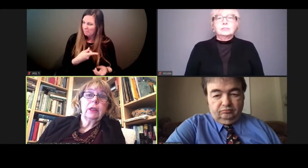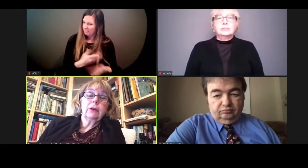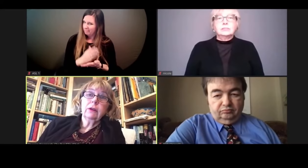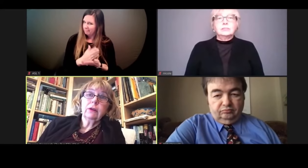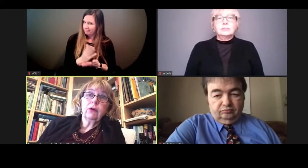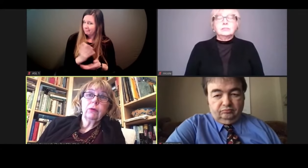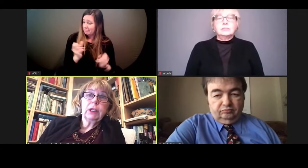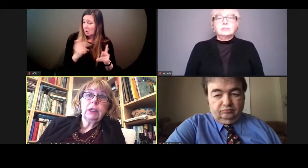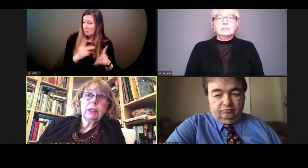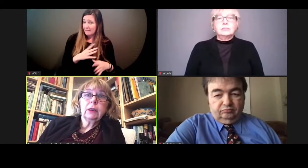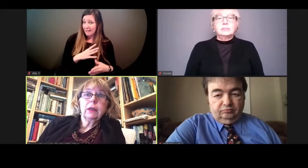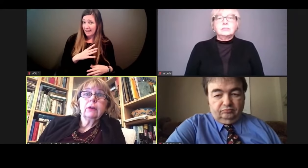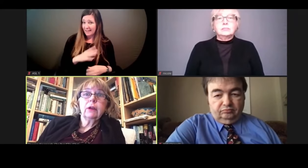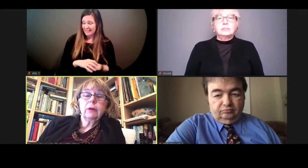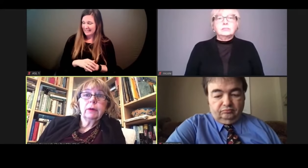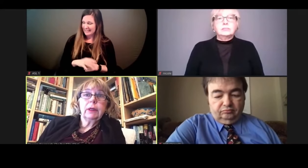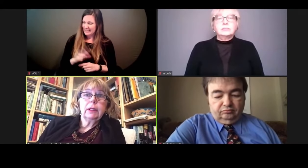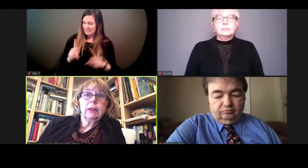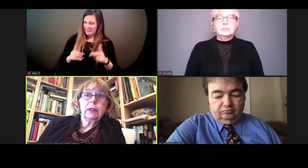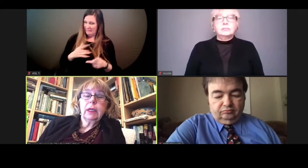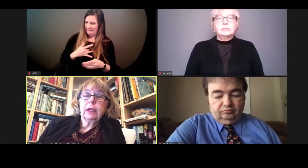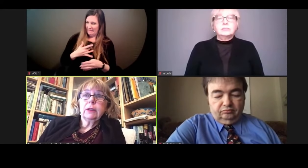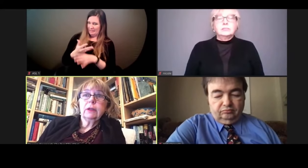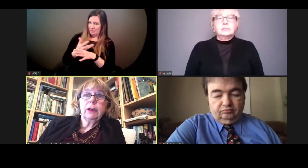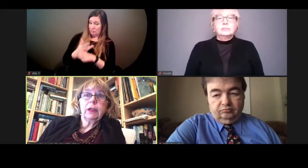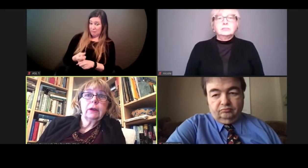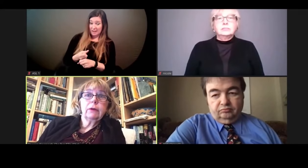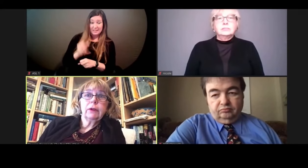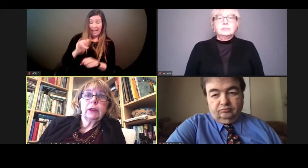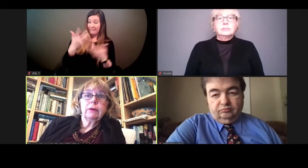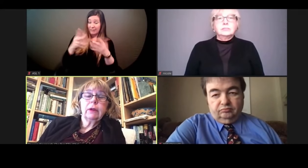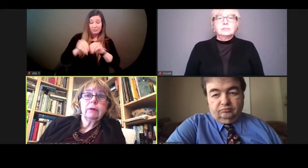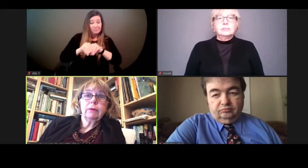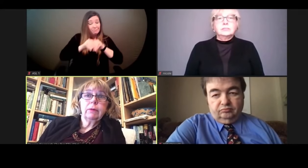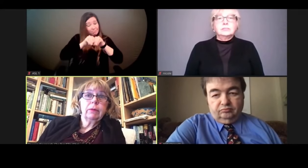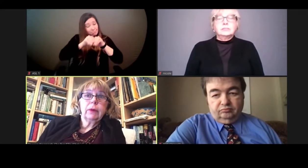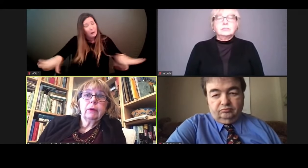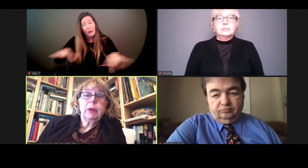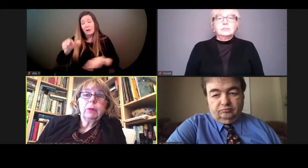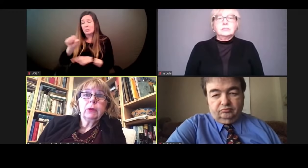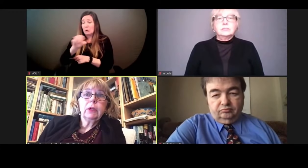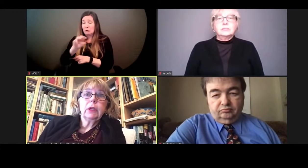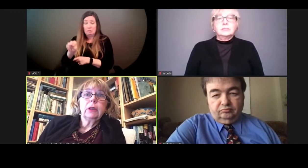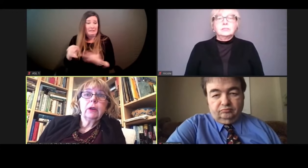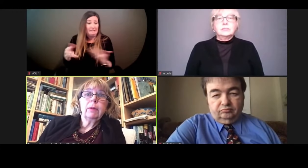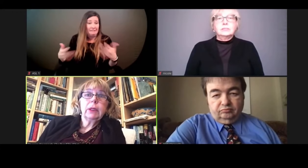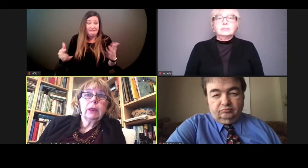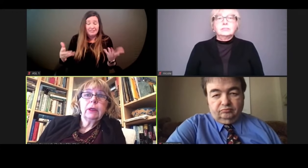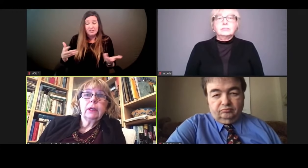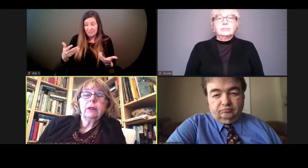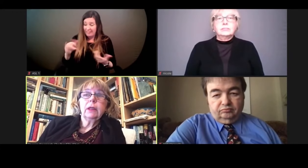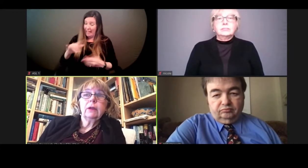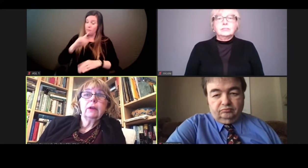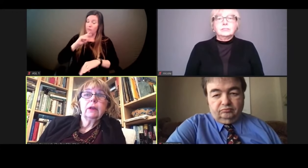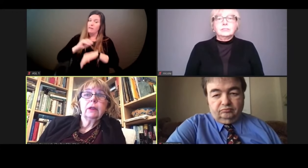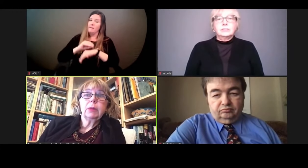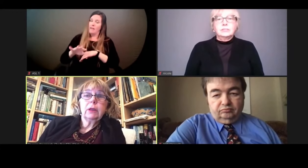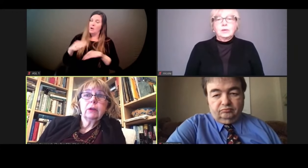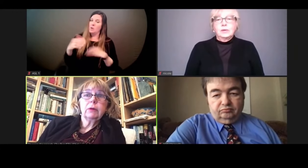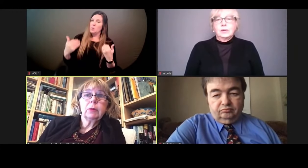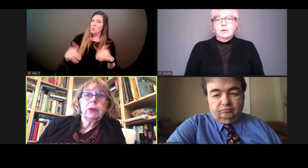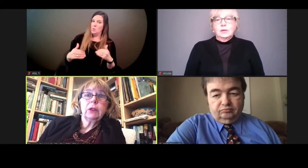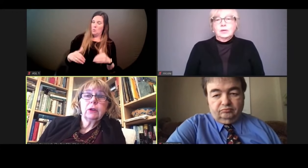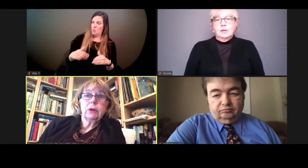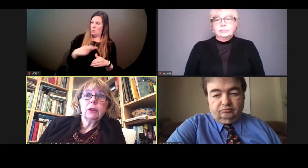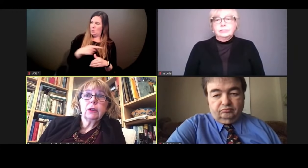And that's on social media. So it has an effect of people not believing that the police